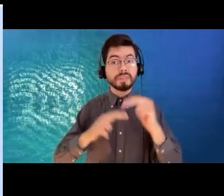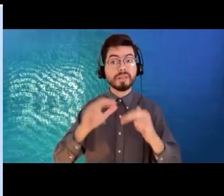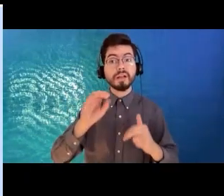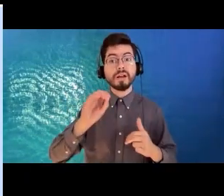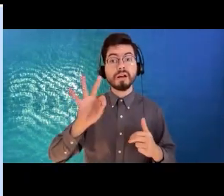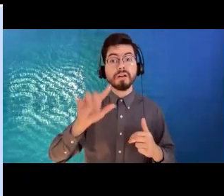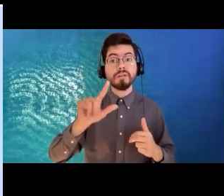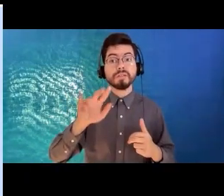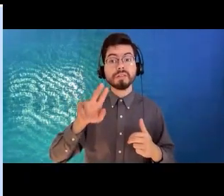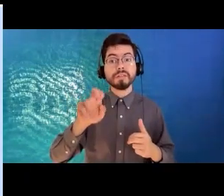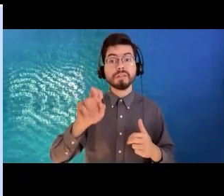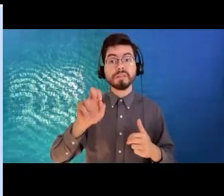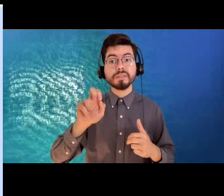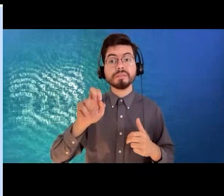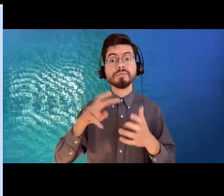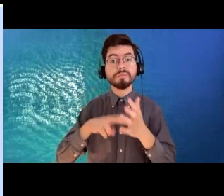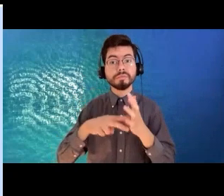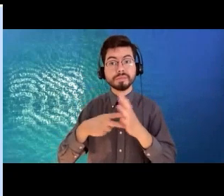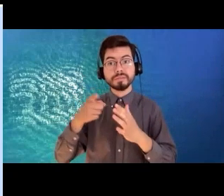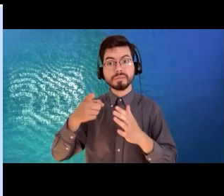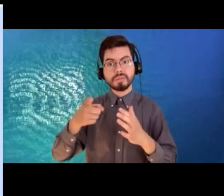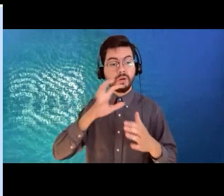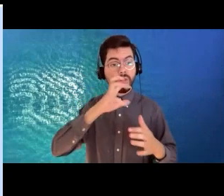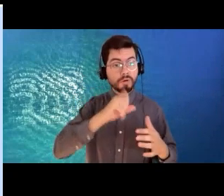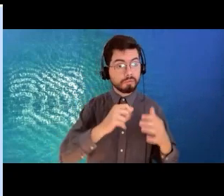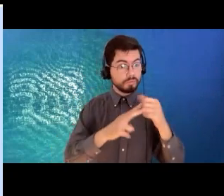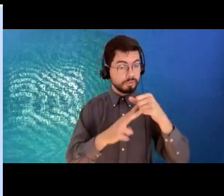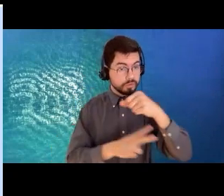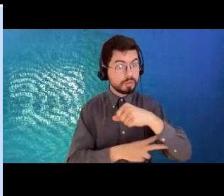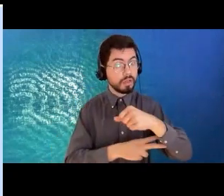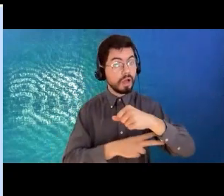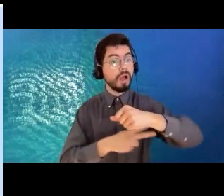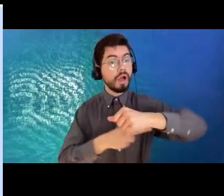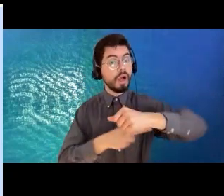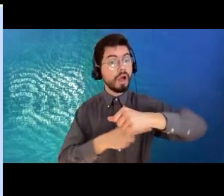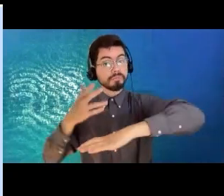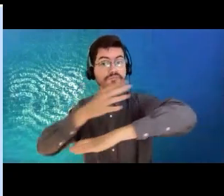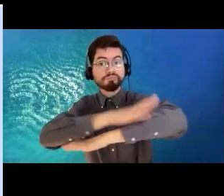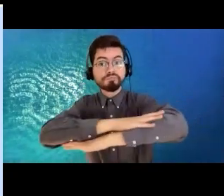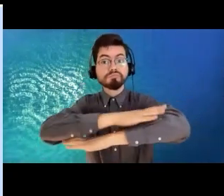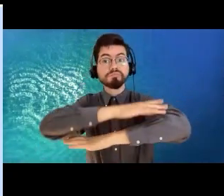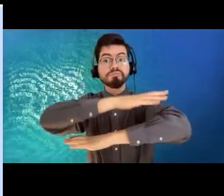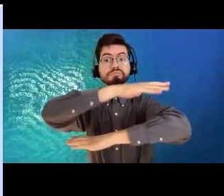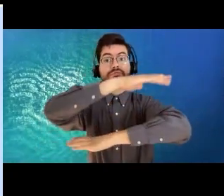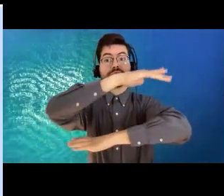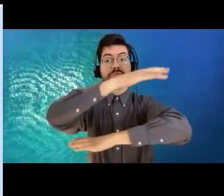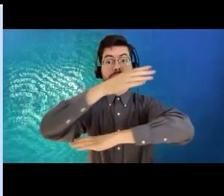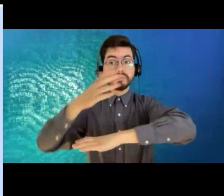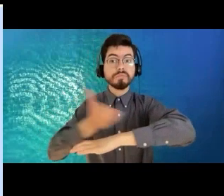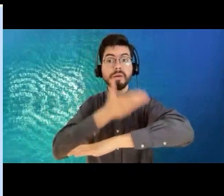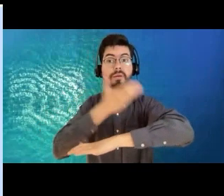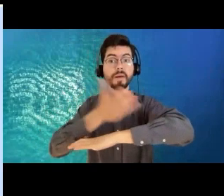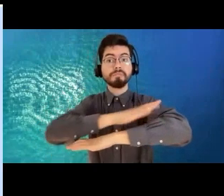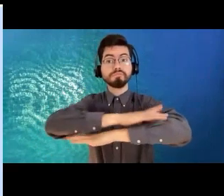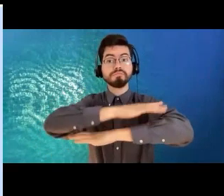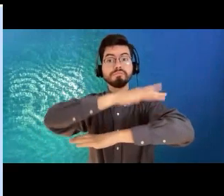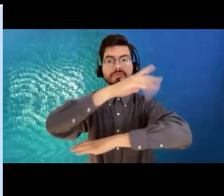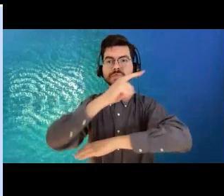rebuild on the existing bridge. A lot of that is just to be able to facilitate and keep traffic moving. So we are